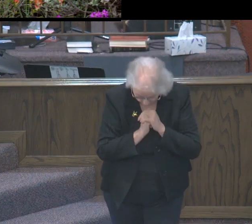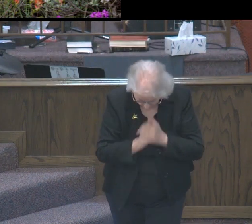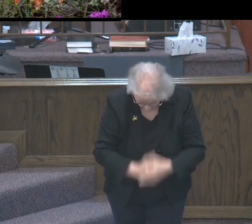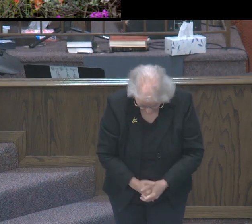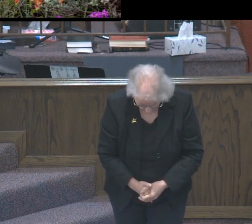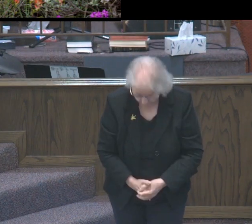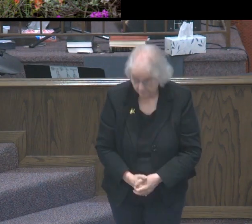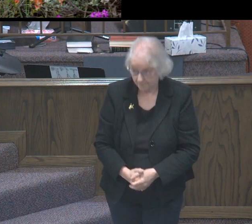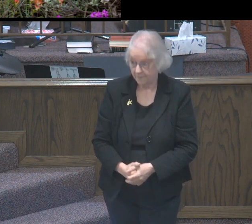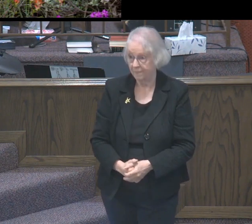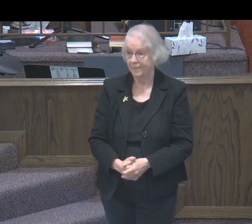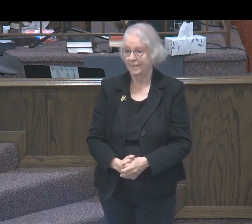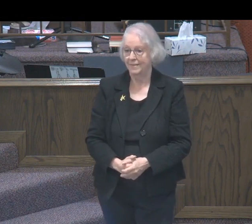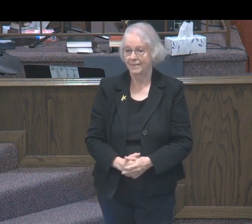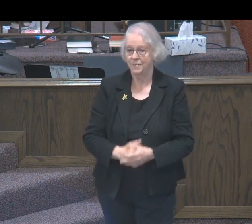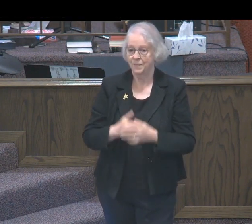Jesus is clearly teaching,